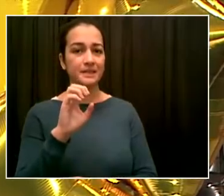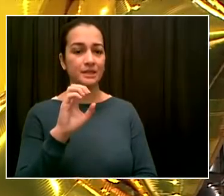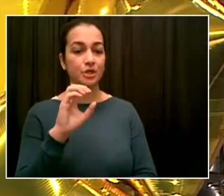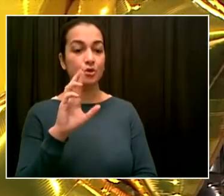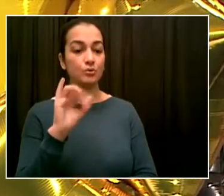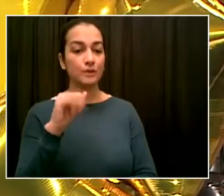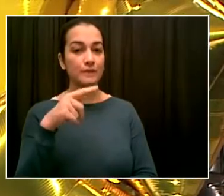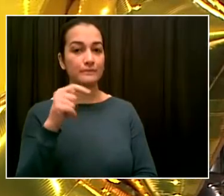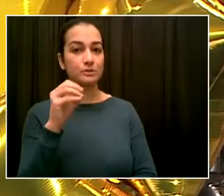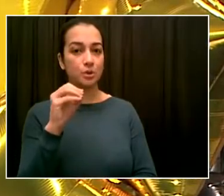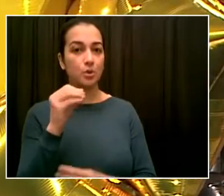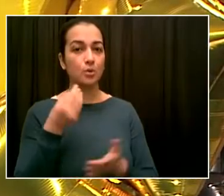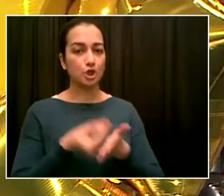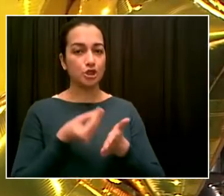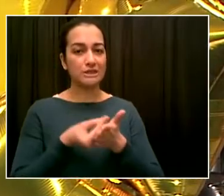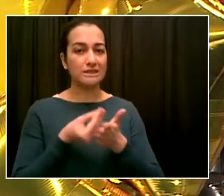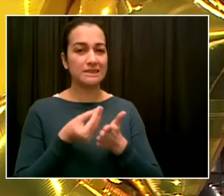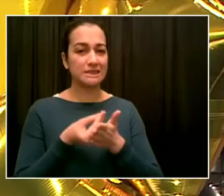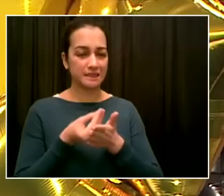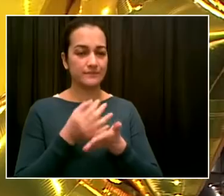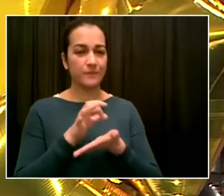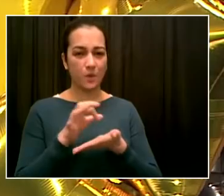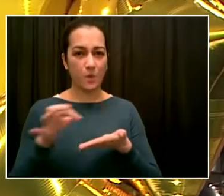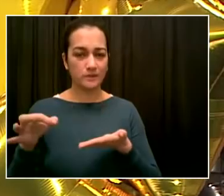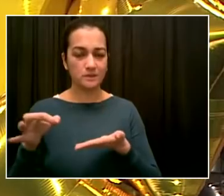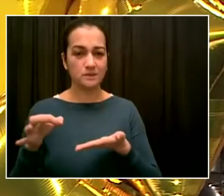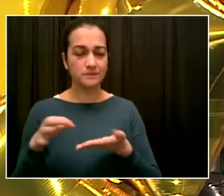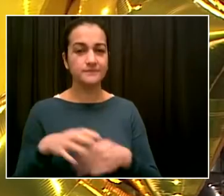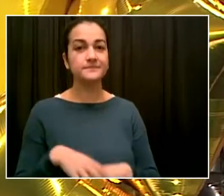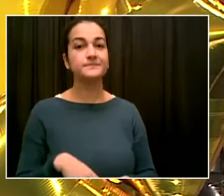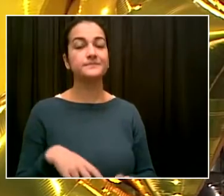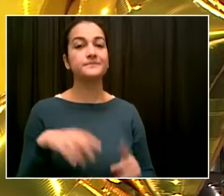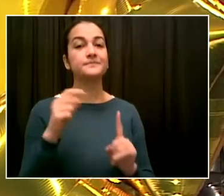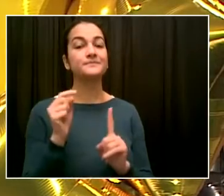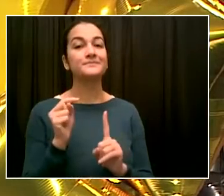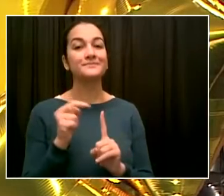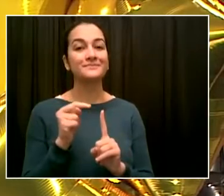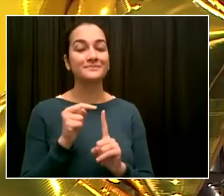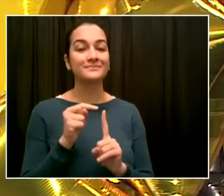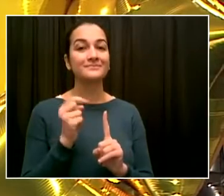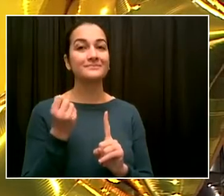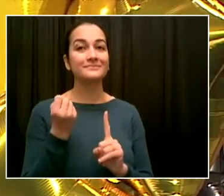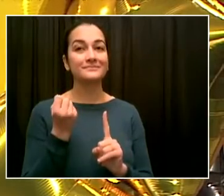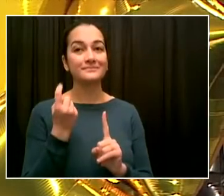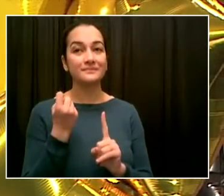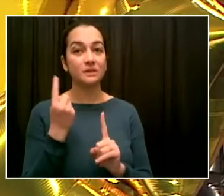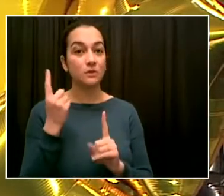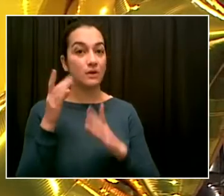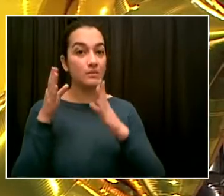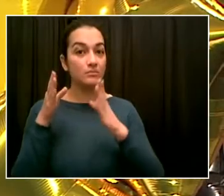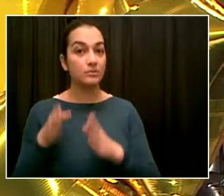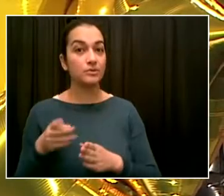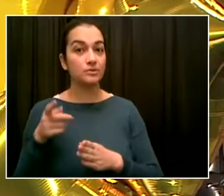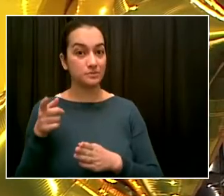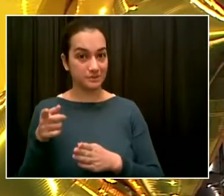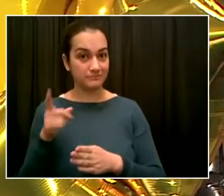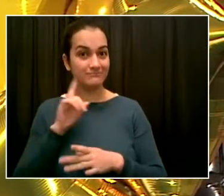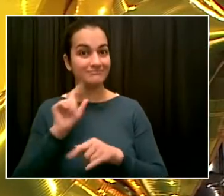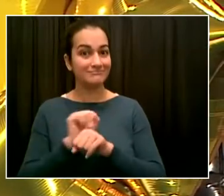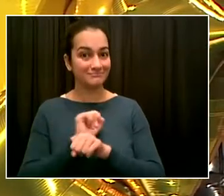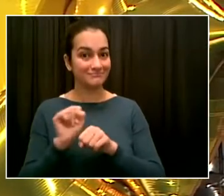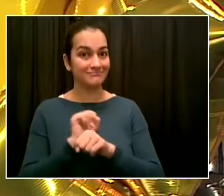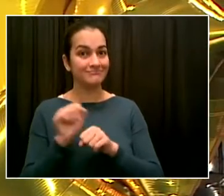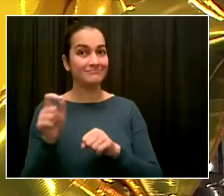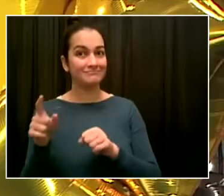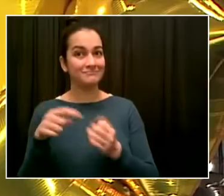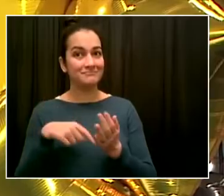This Brock Pierce flight to Somos, should Eric Adams show a bank